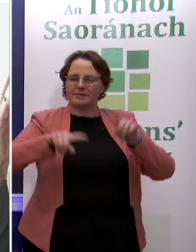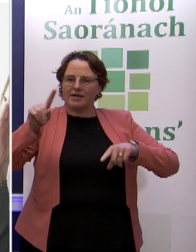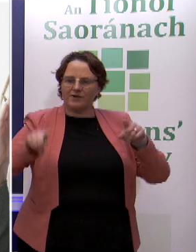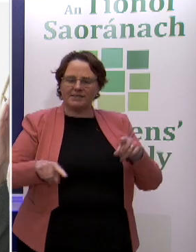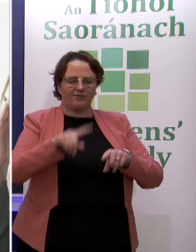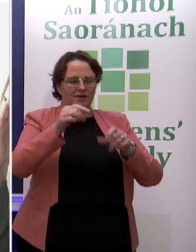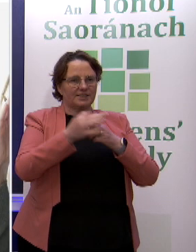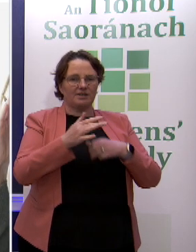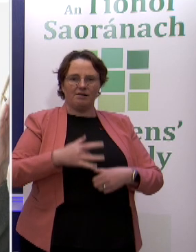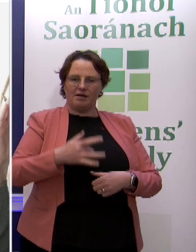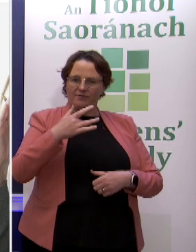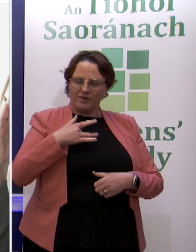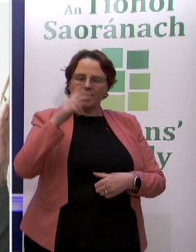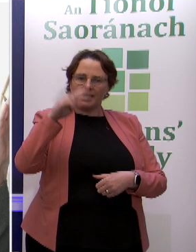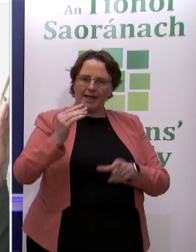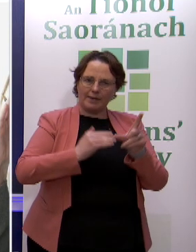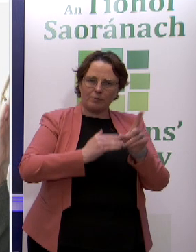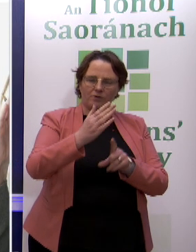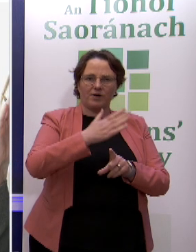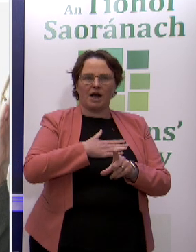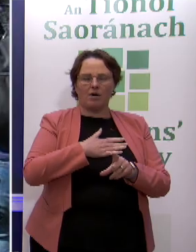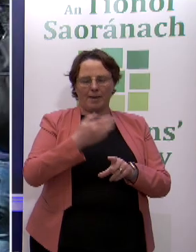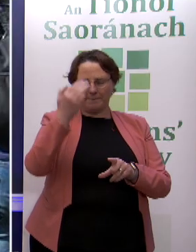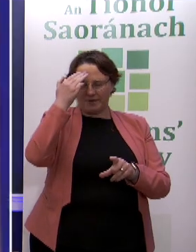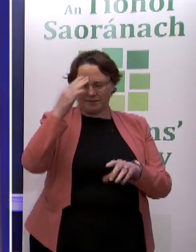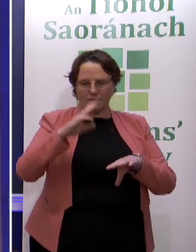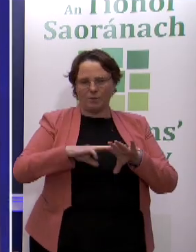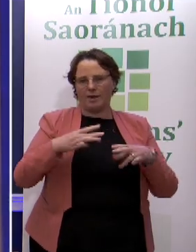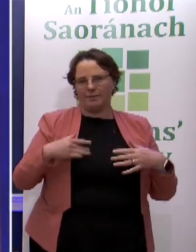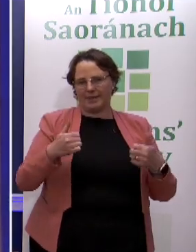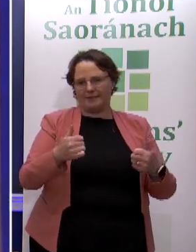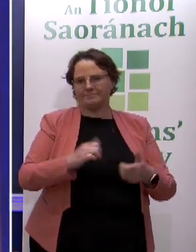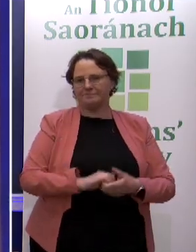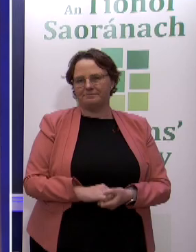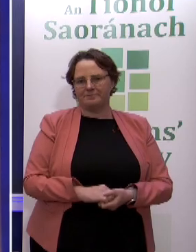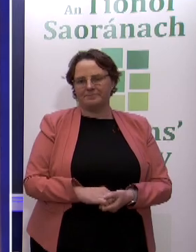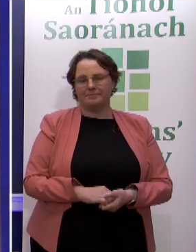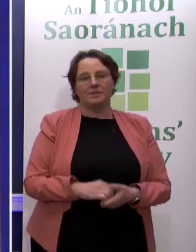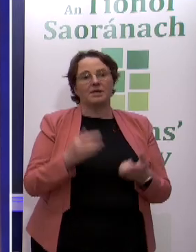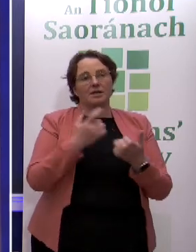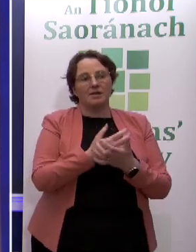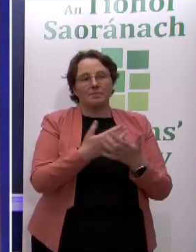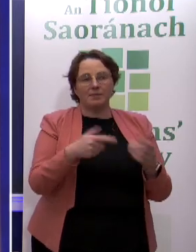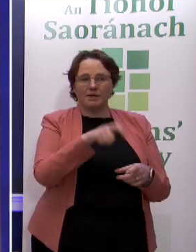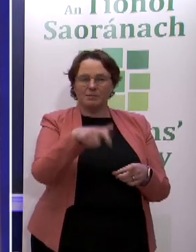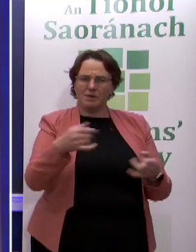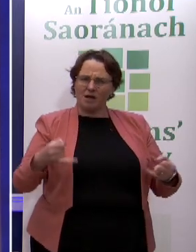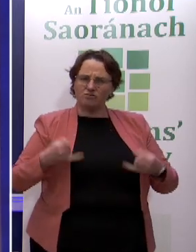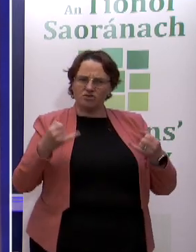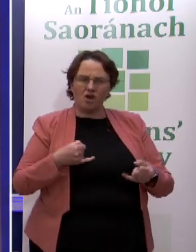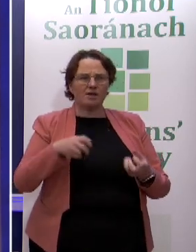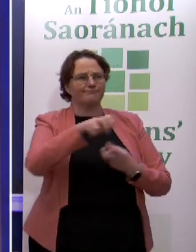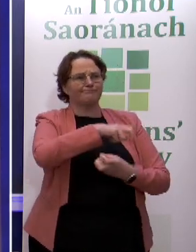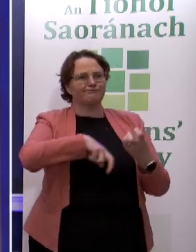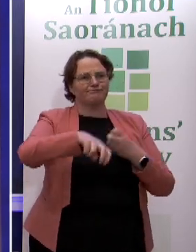in nature, can improve our mental well-being. And many people enjoy being in nature, so biodiversity